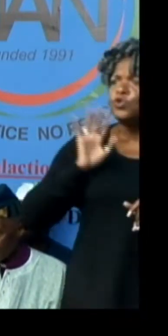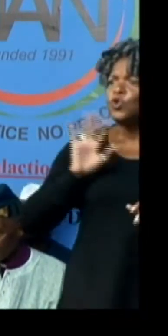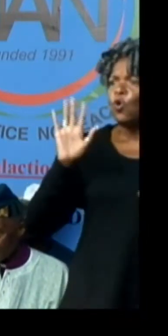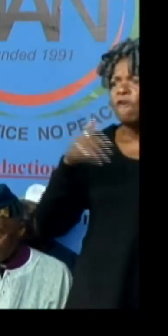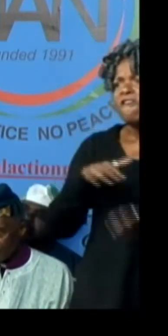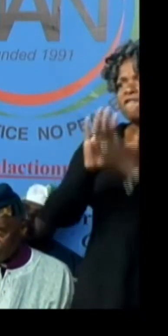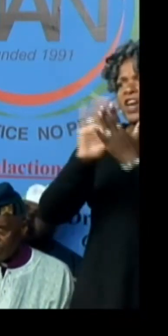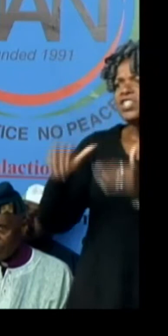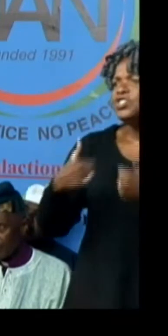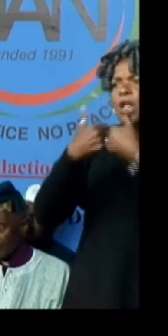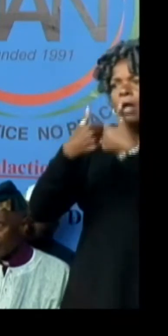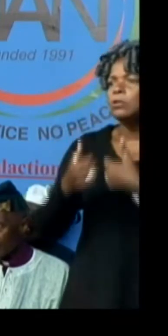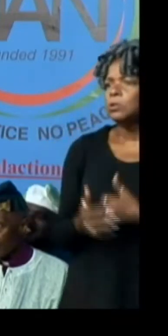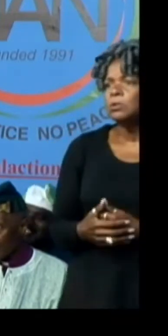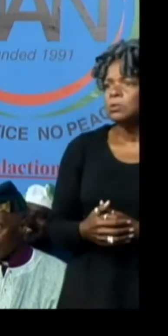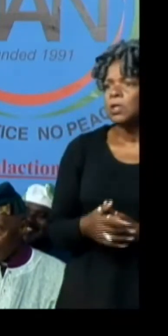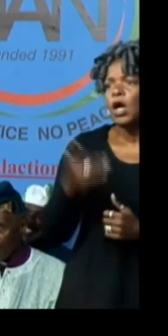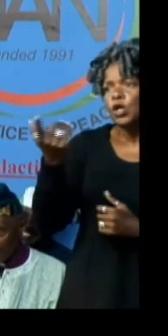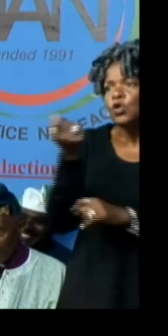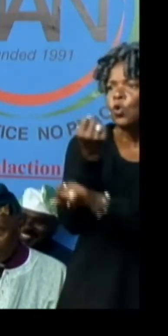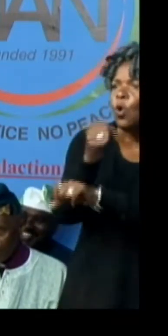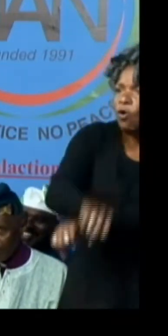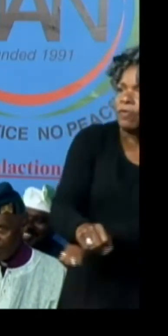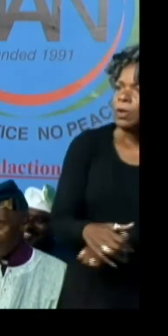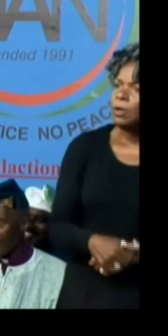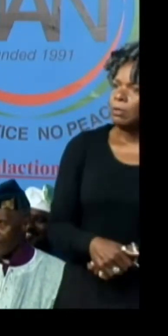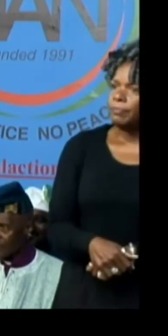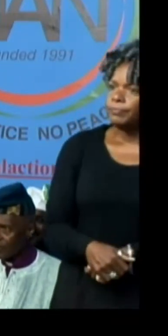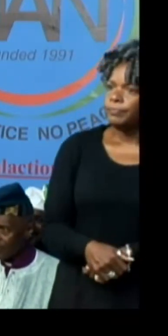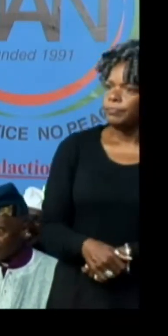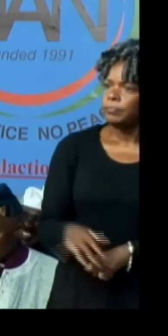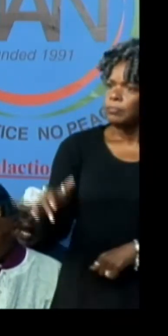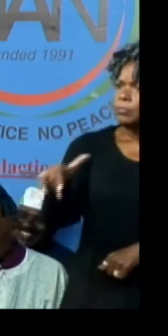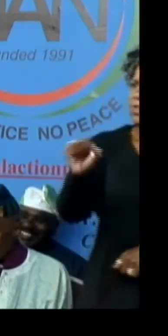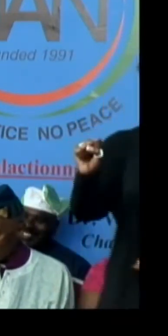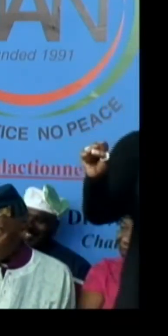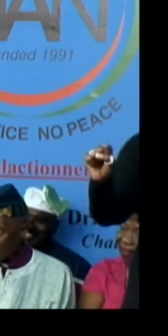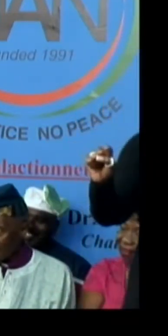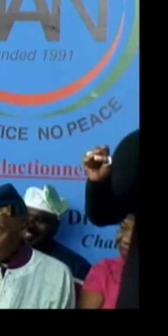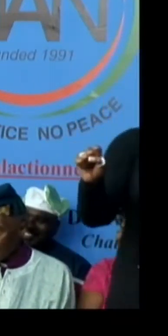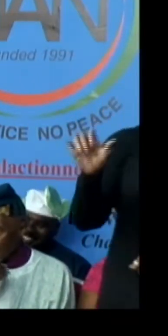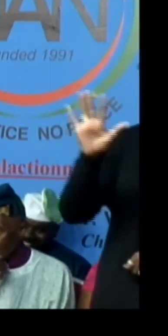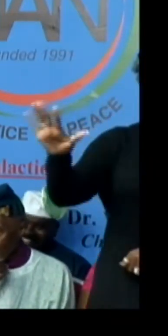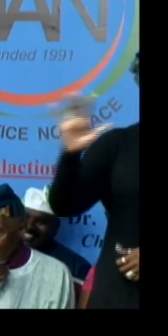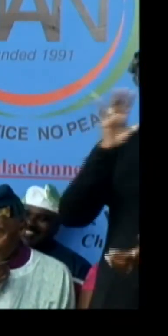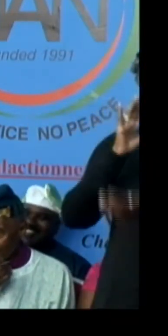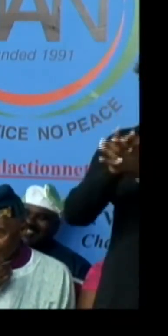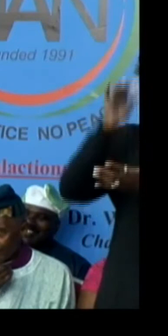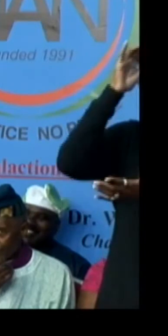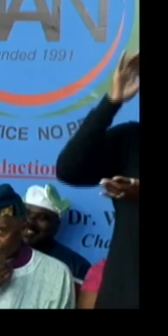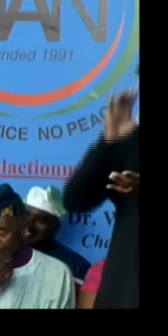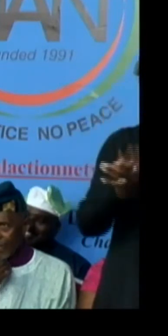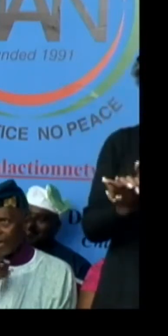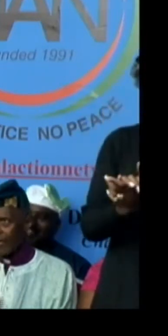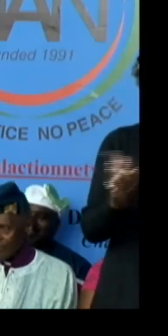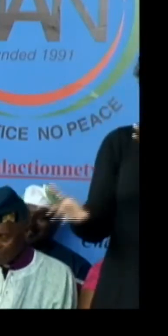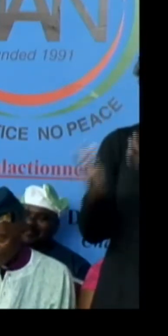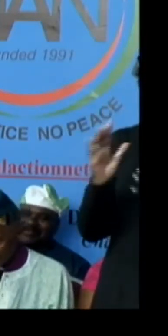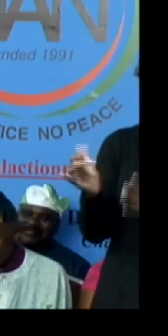partner. You had no good partners before. Same way you drop them, drop this and keep